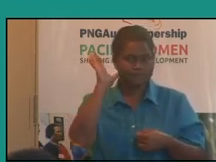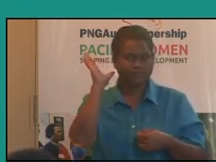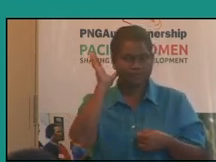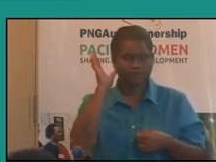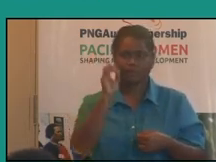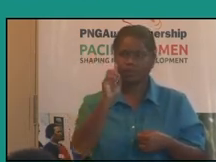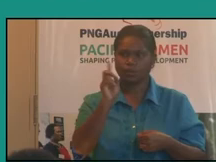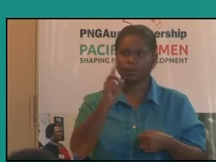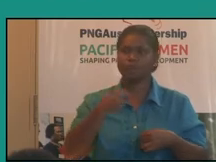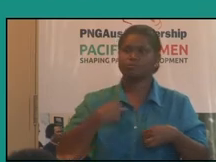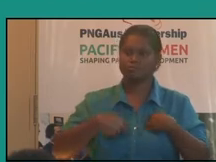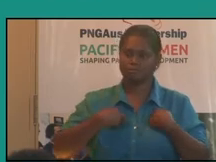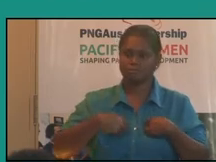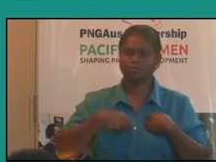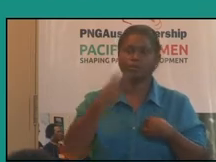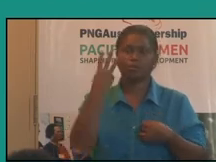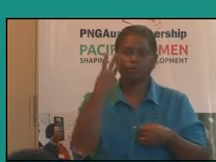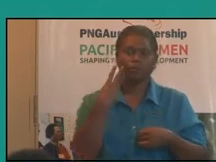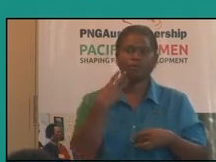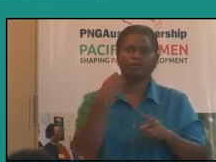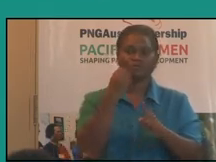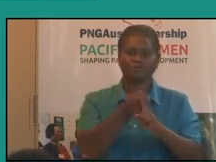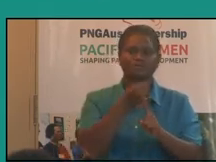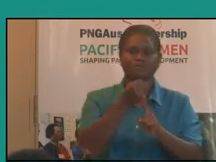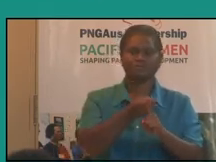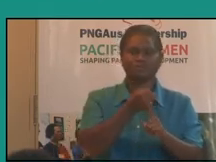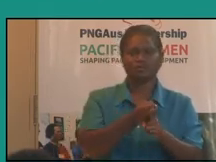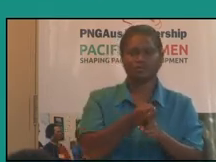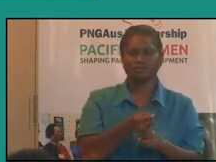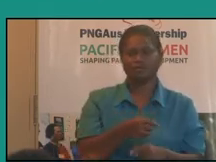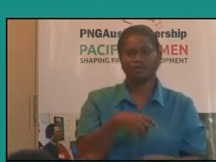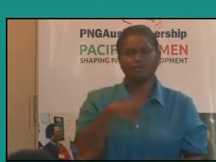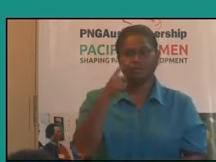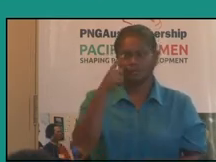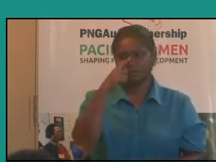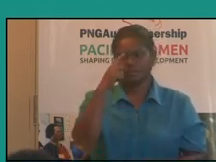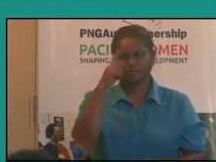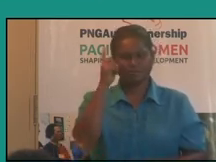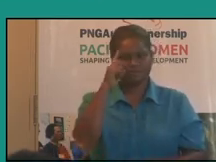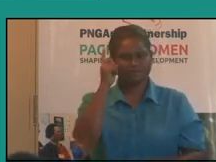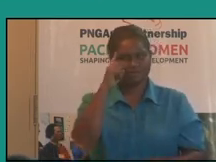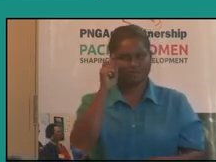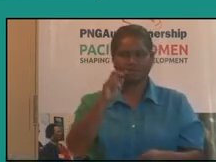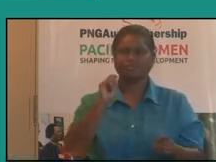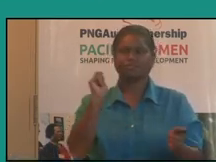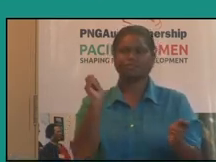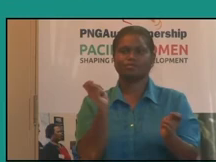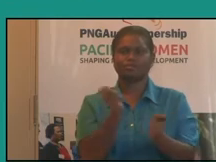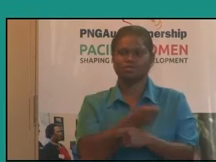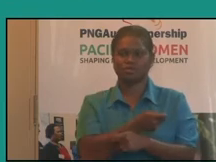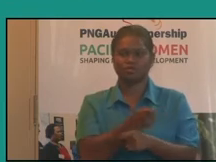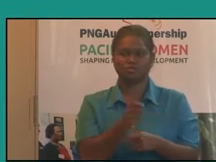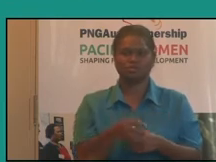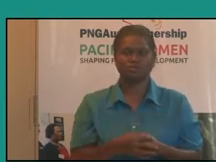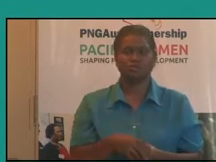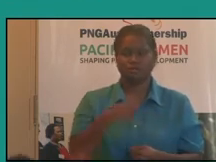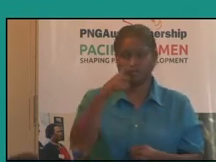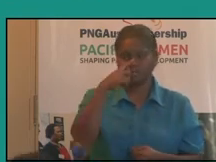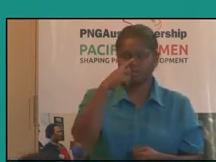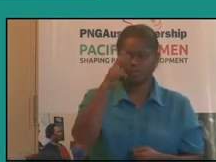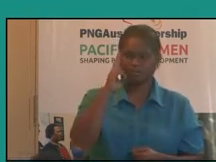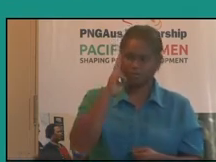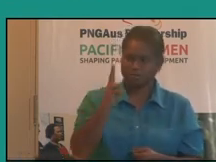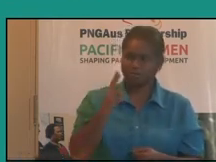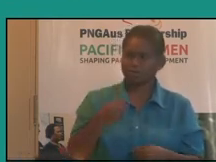issues that women are talking about, it might change the whole nature of how we conduct elections in Papua New Guinea. That people will start looking at